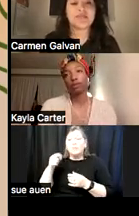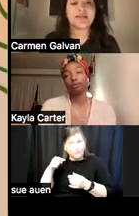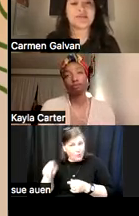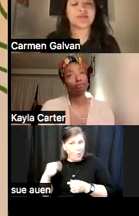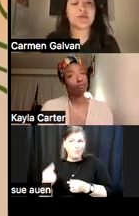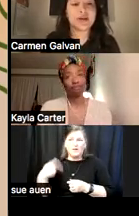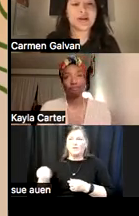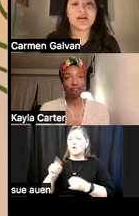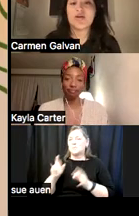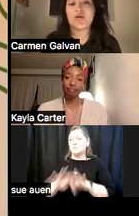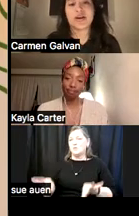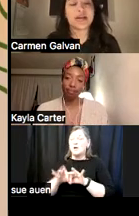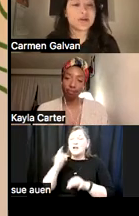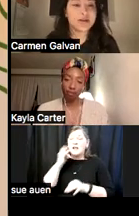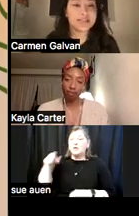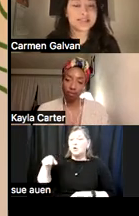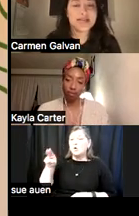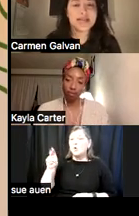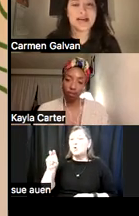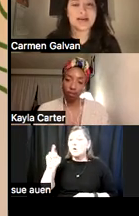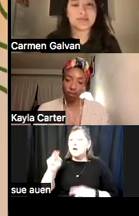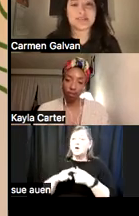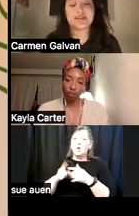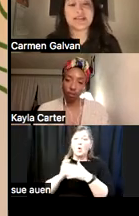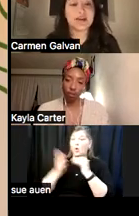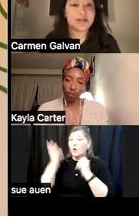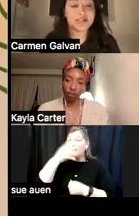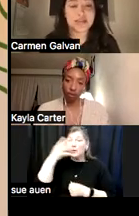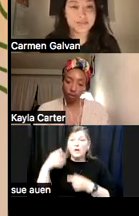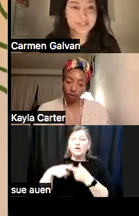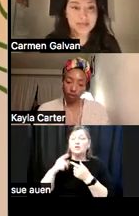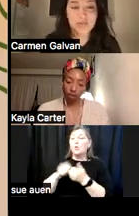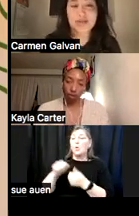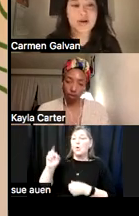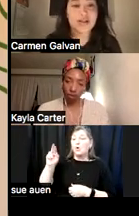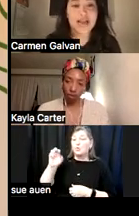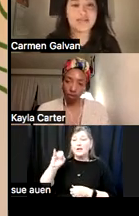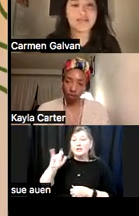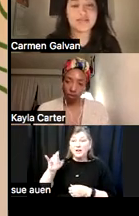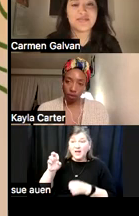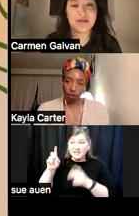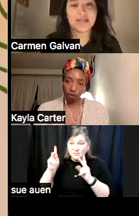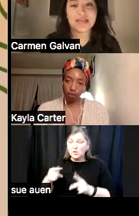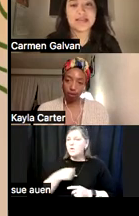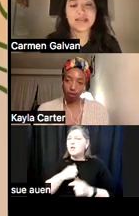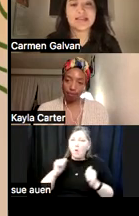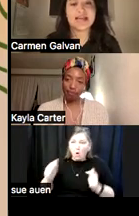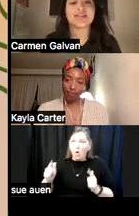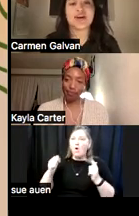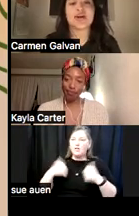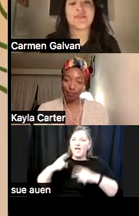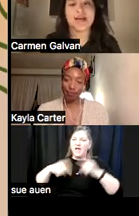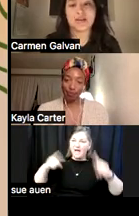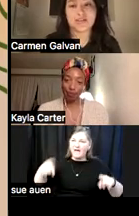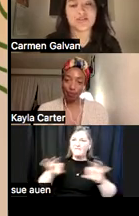for anybody who is queer or an immigrant, specifically a racialized person, we all have family that is